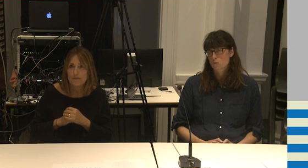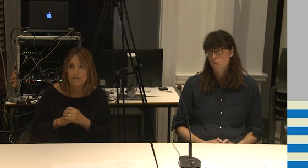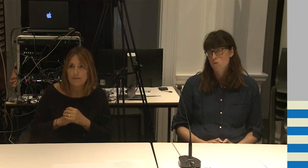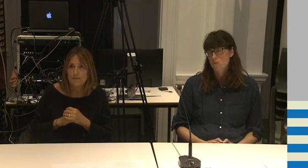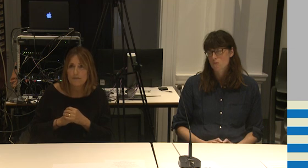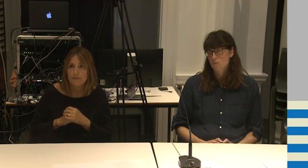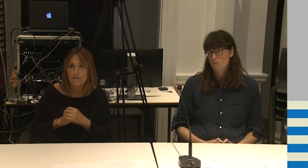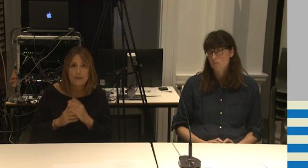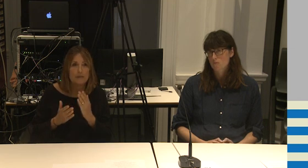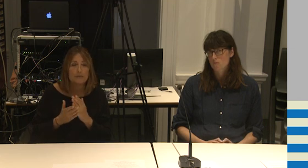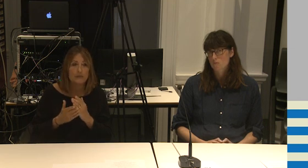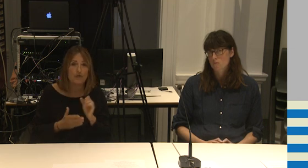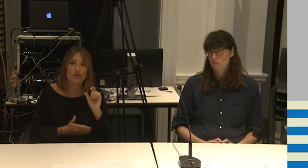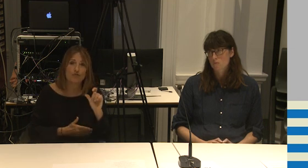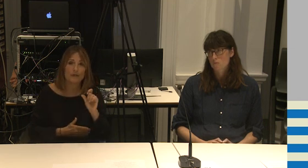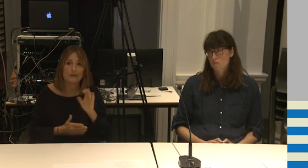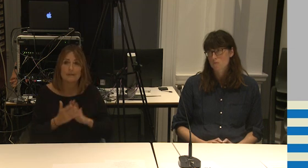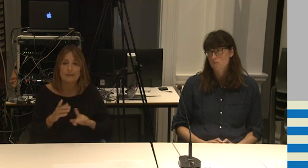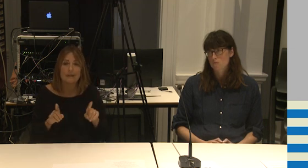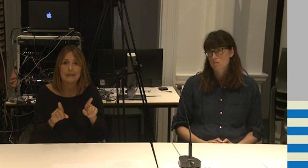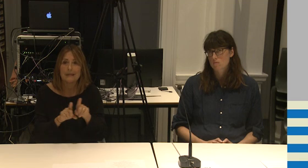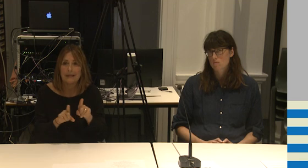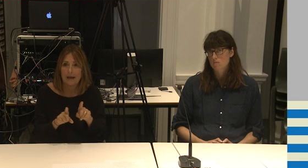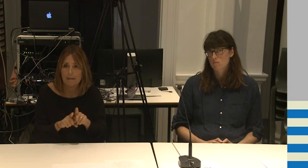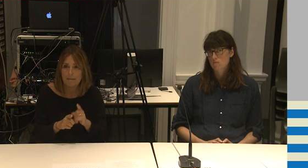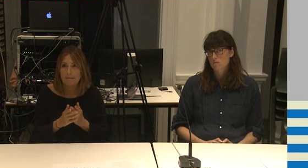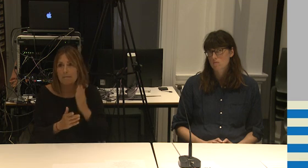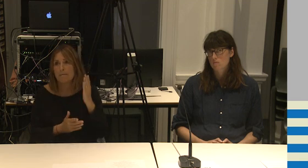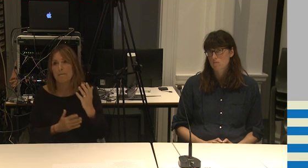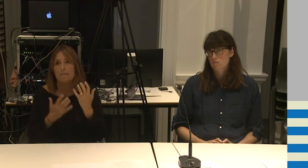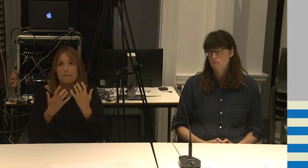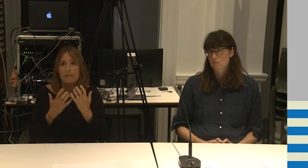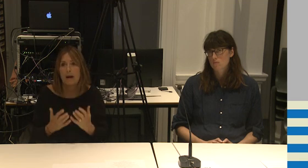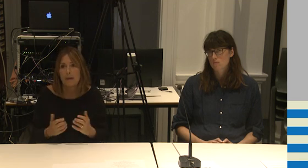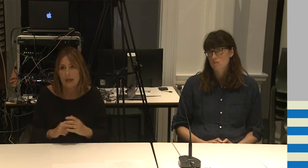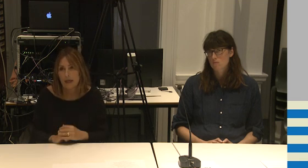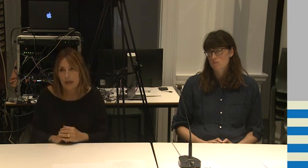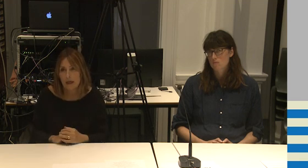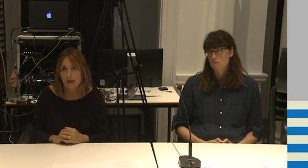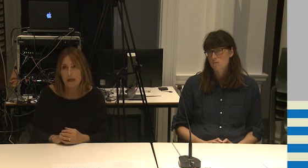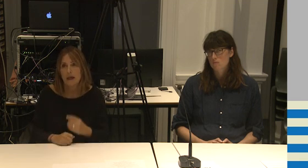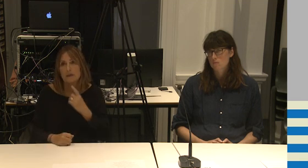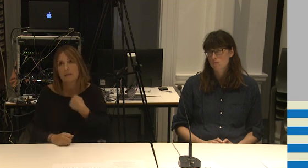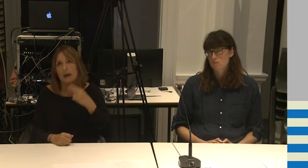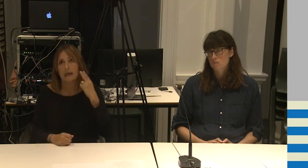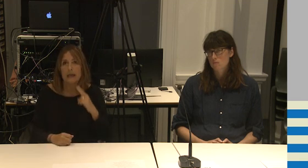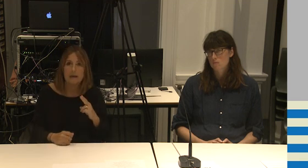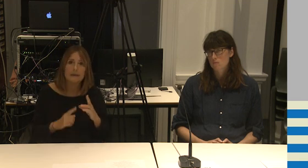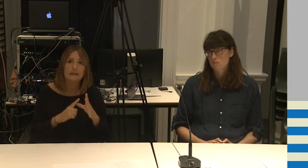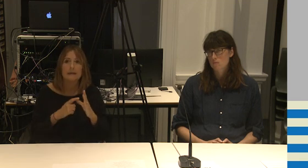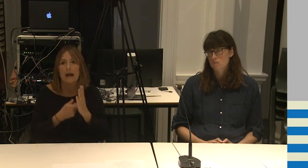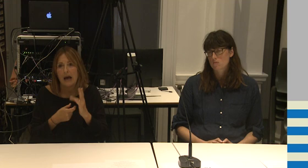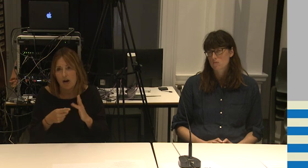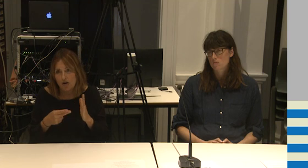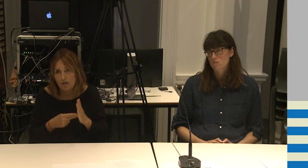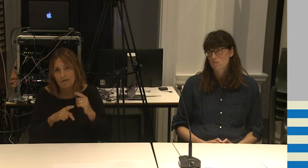oftentimes, I'm sure Chris experiences the same thing. We go in public and it's so laborious, I'm going to say, you know, my name is Aaron,